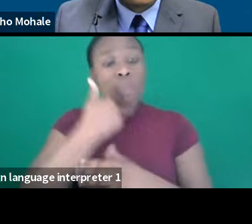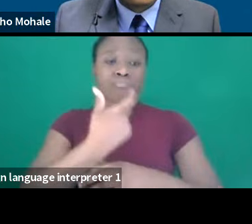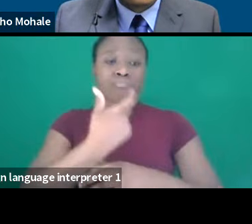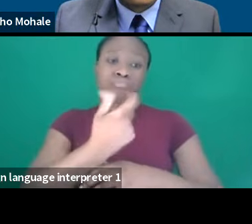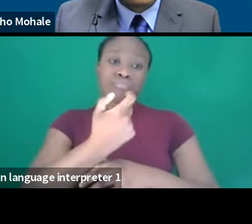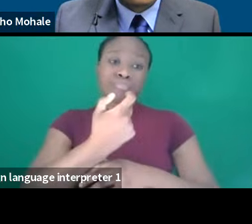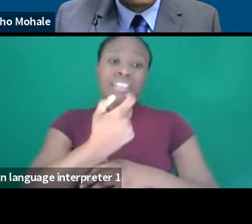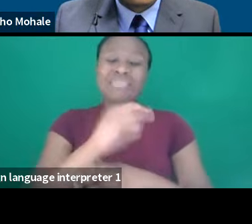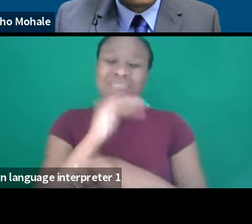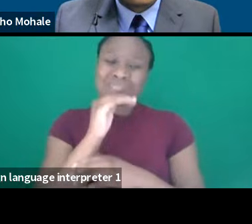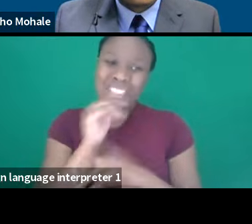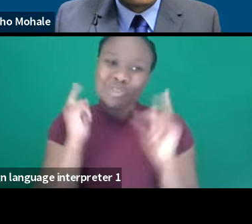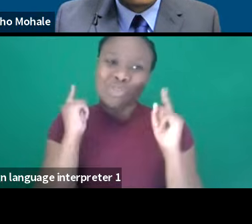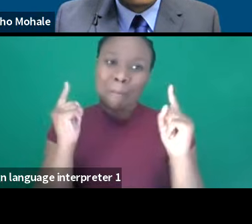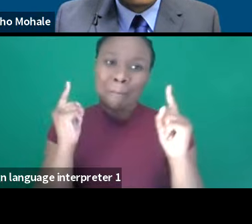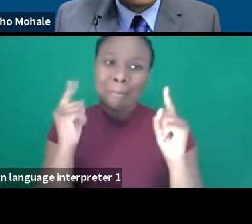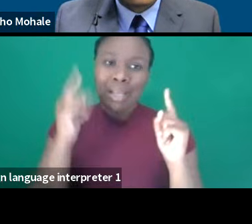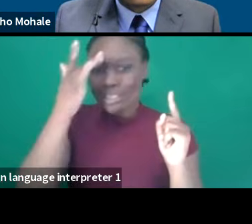smartphone.